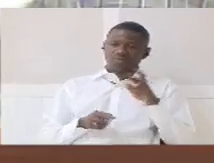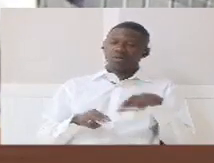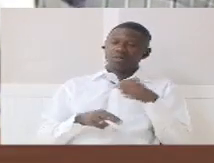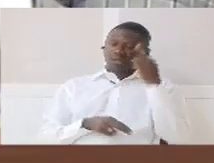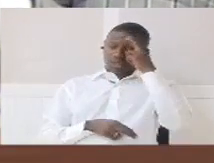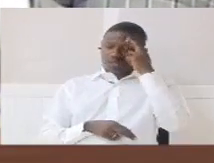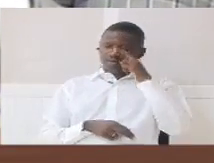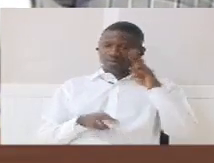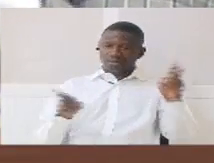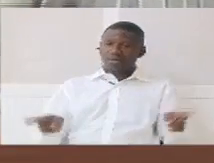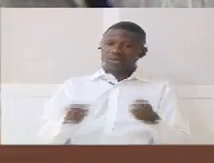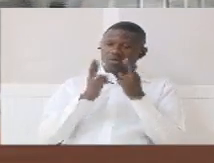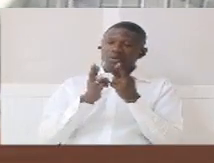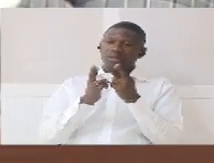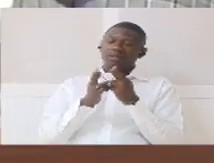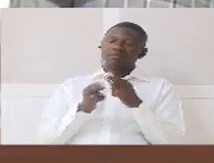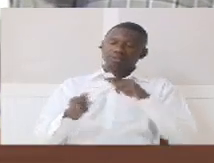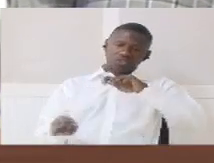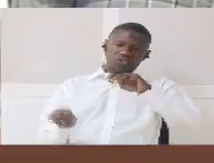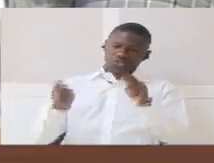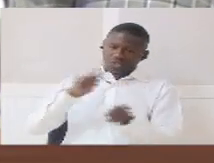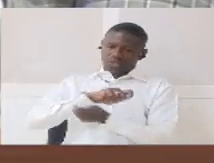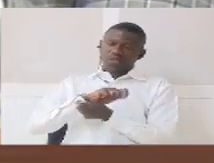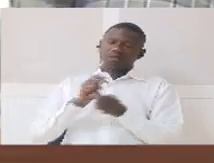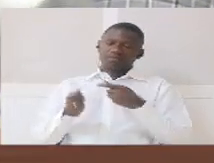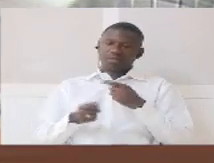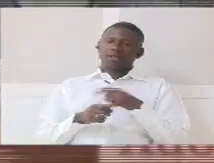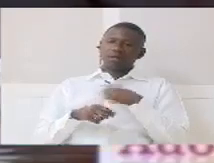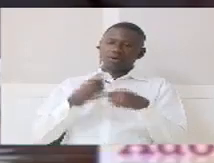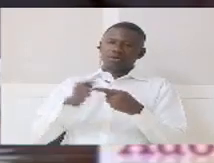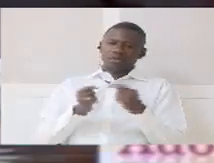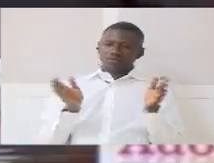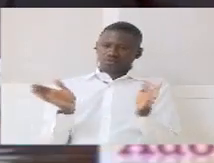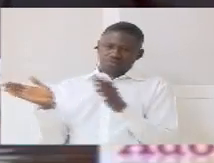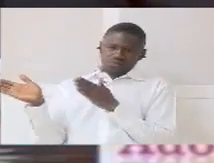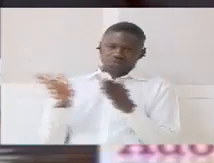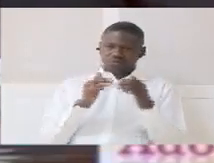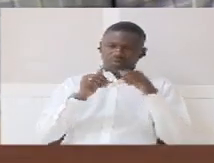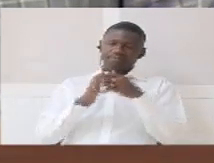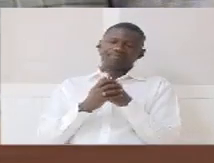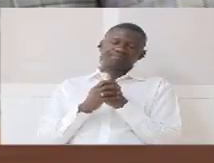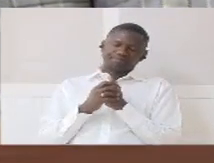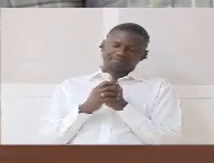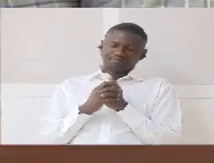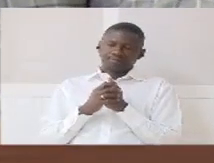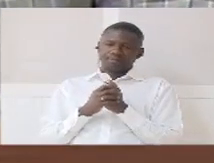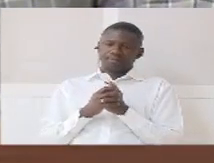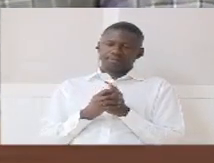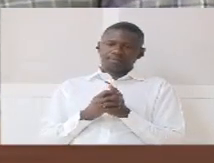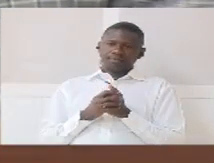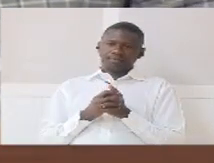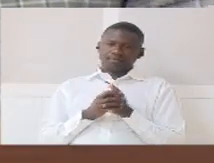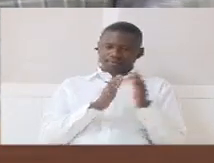changes in the prisons, especially with regards to the issue of ventilation. Now tell us about bed and